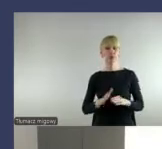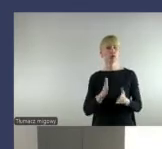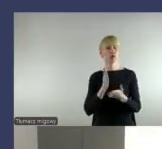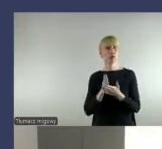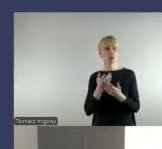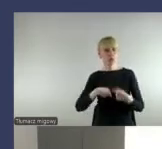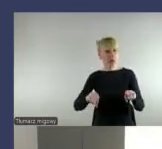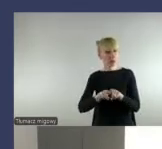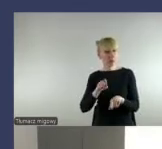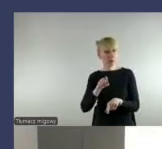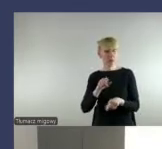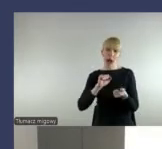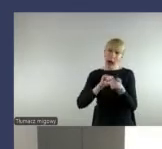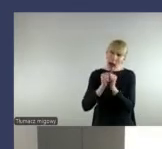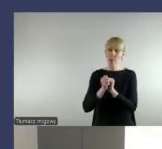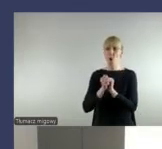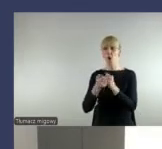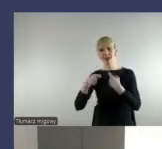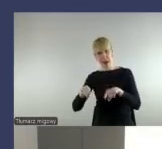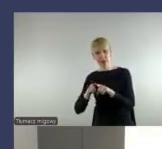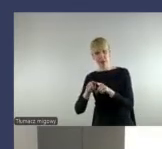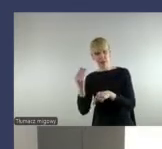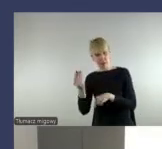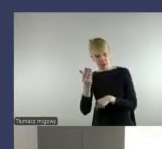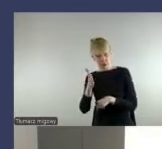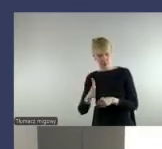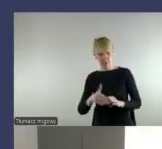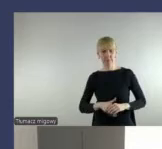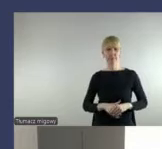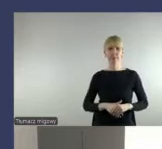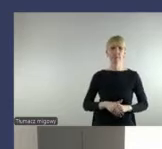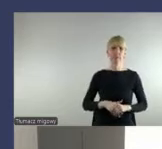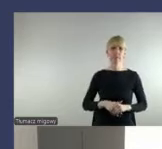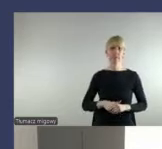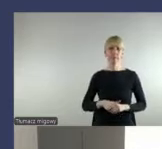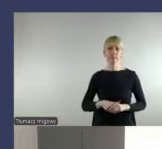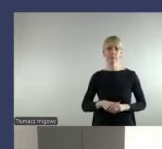that was implemented or is now currently being implemented.